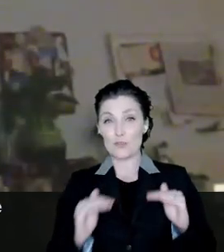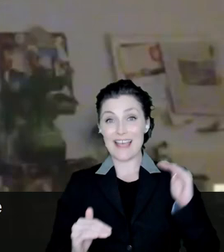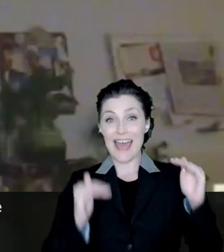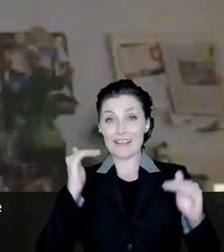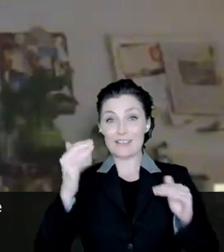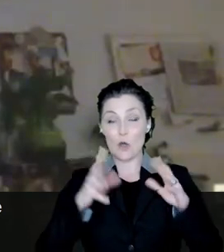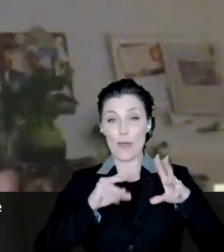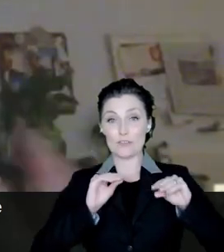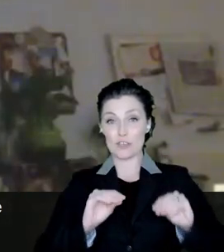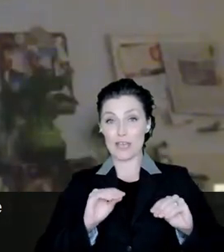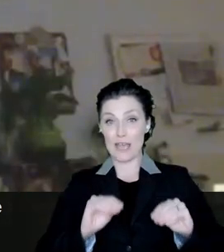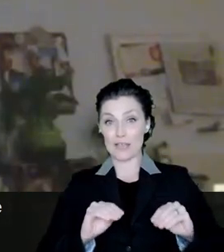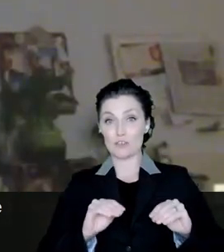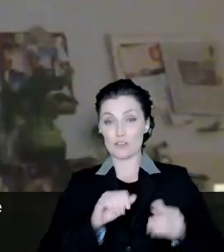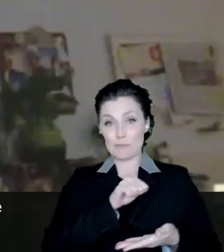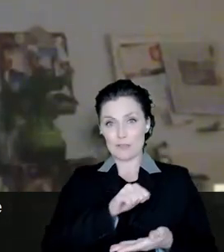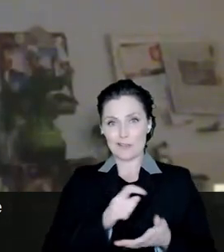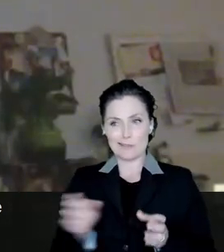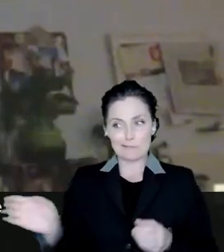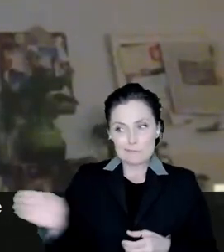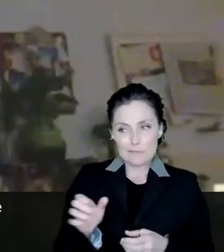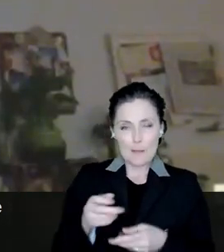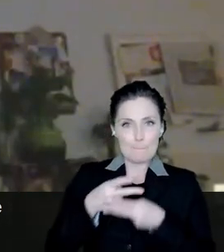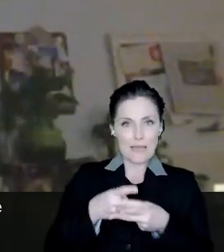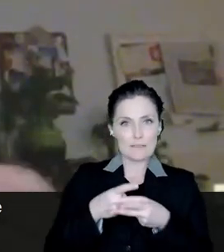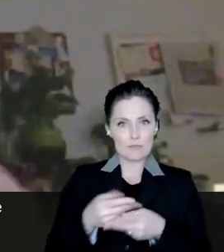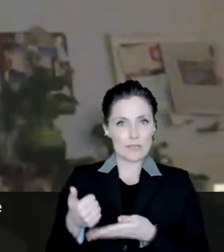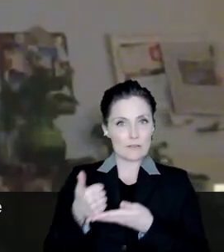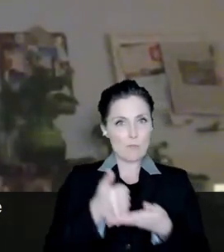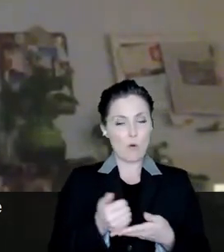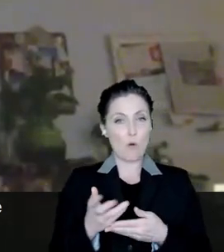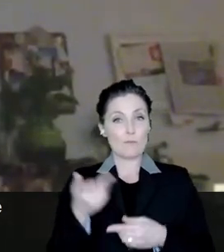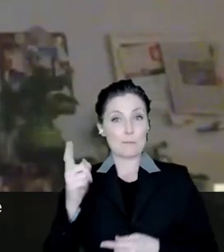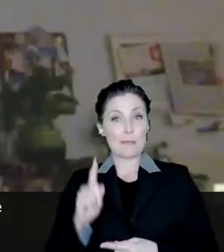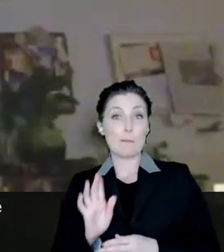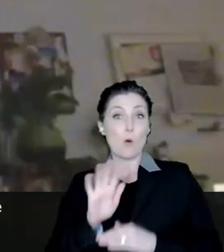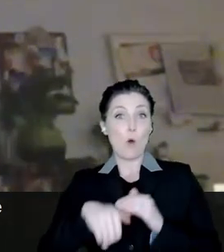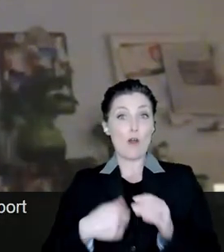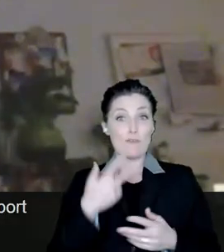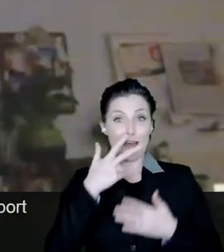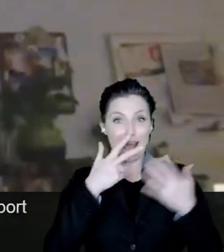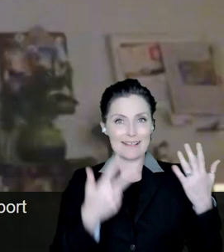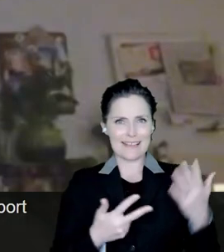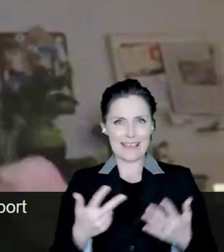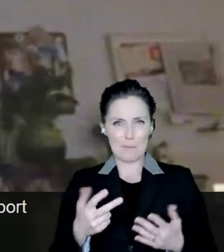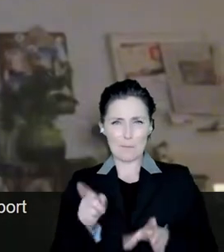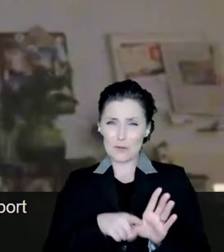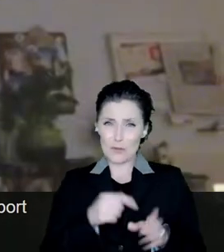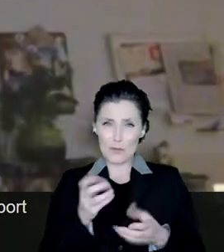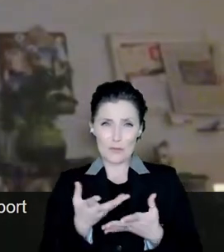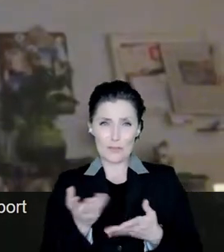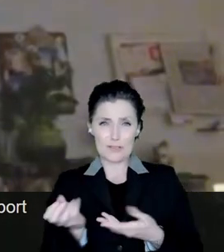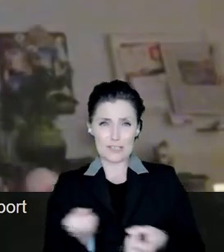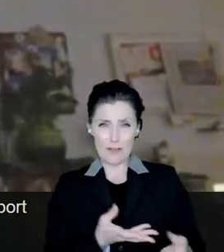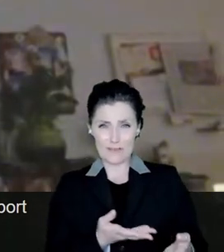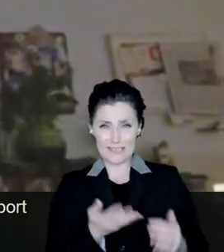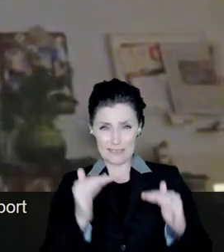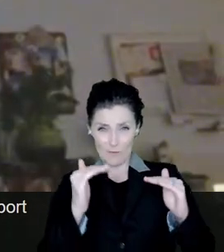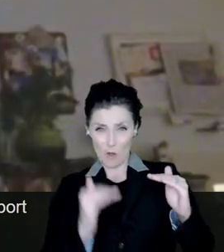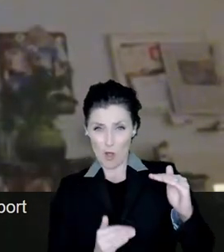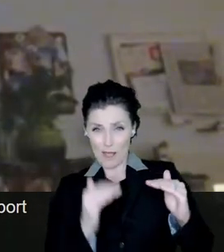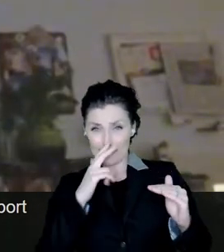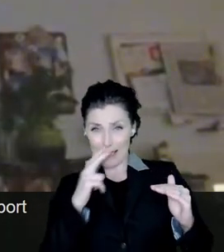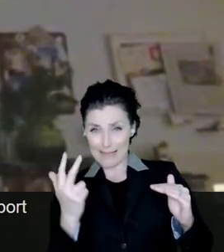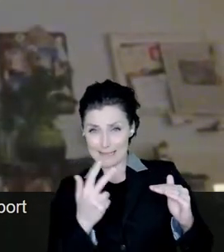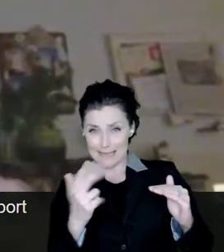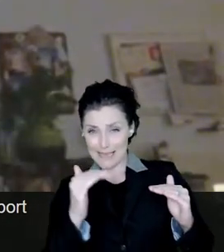in mentoring and support for people who are over 18, there's still a big gap in youth services for under 18s, and they should be funded